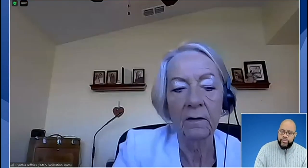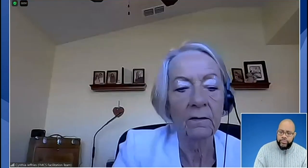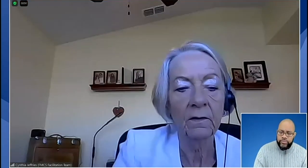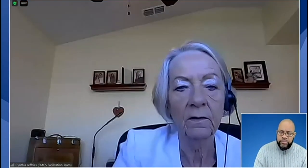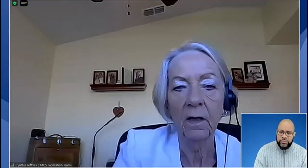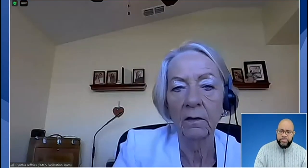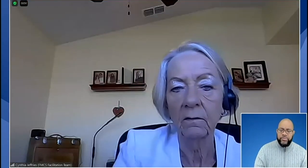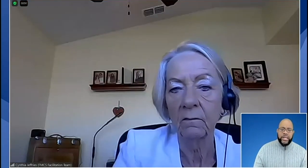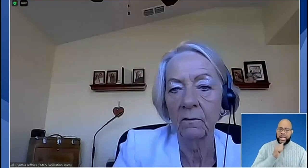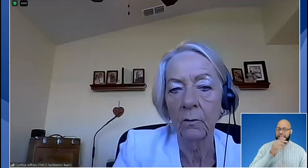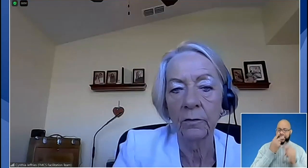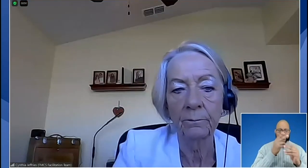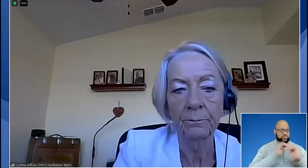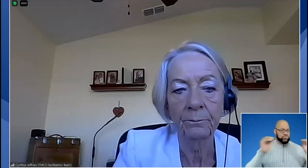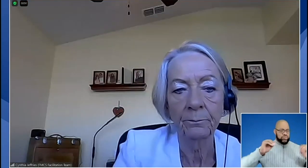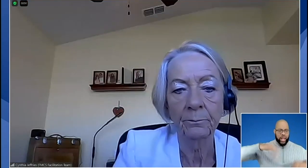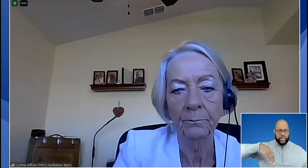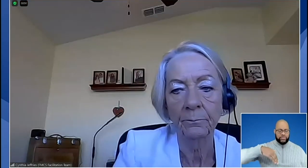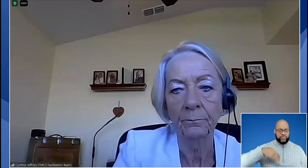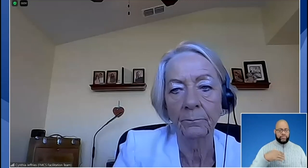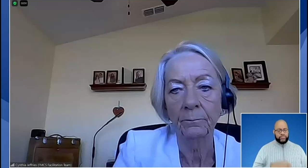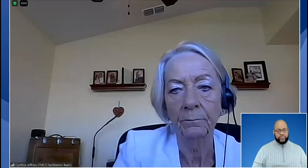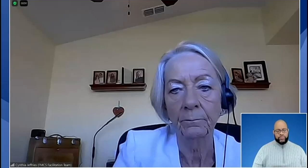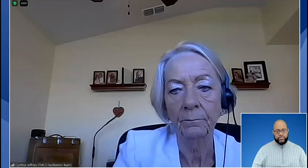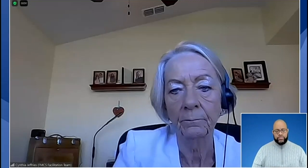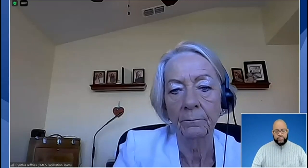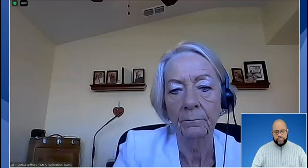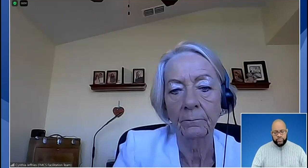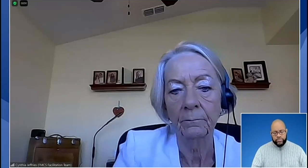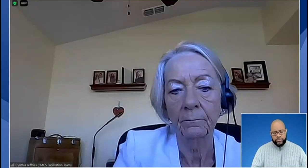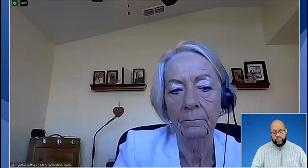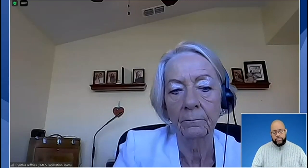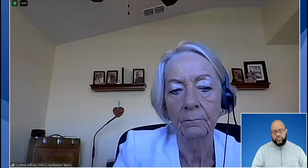We're not seeing anything yet, Soren.